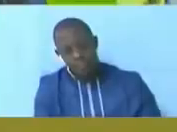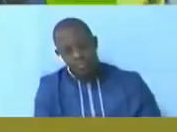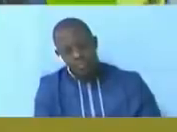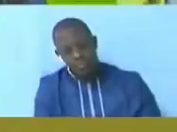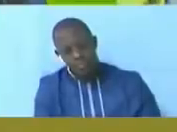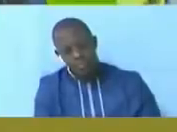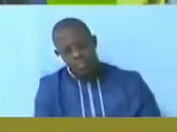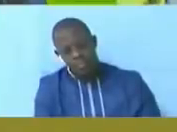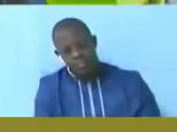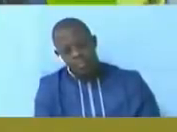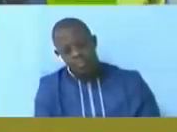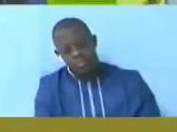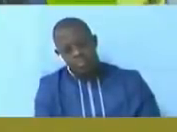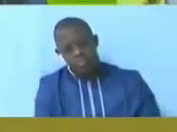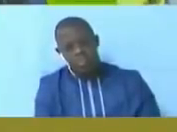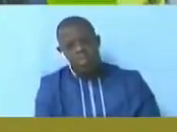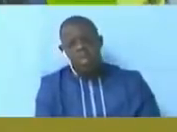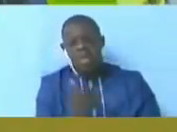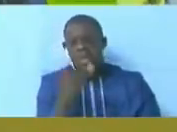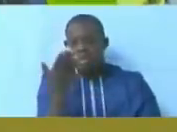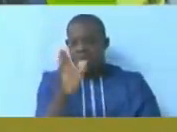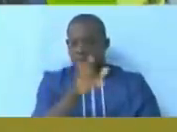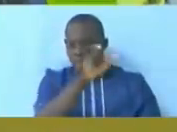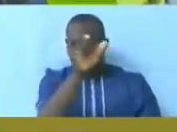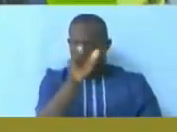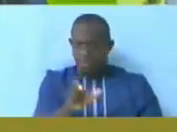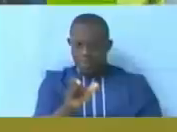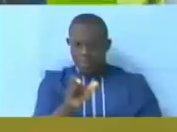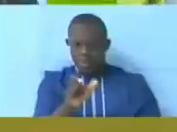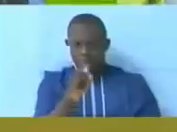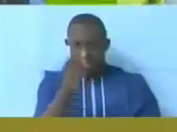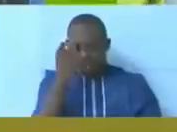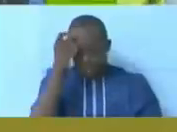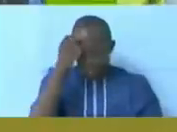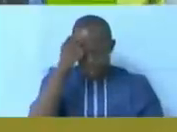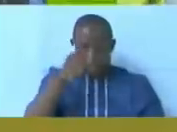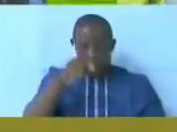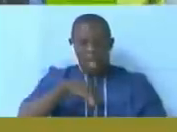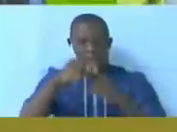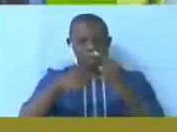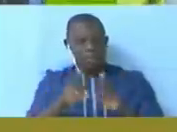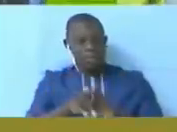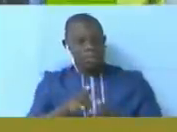Would anybody imagine that